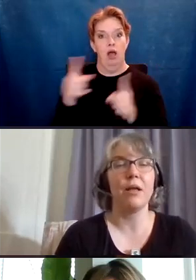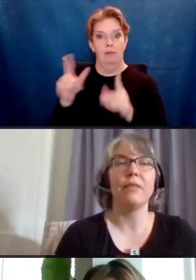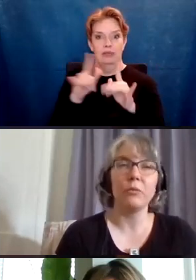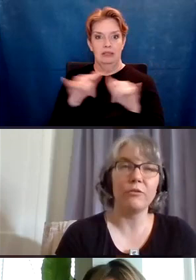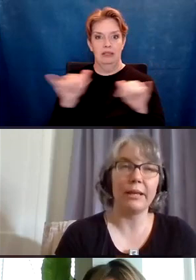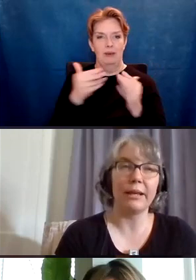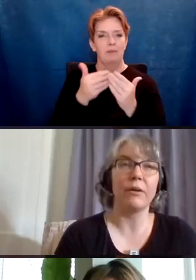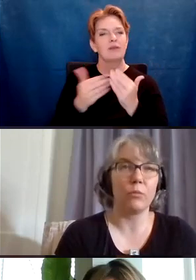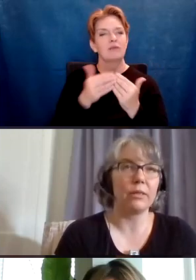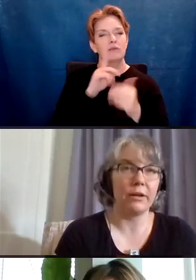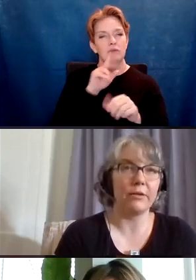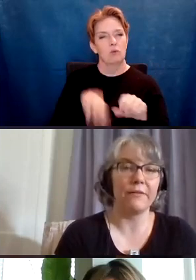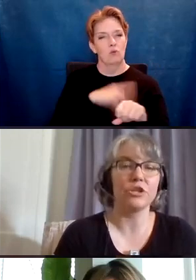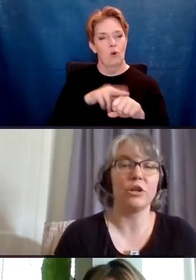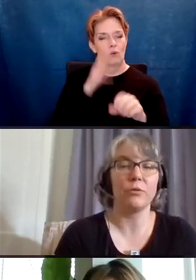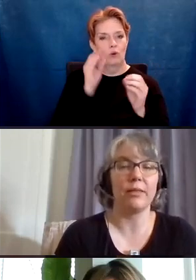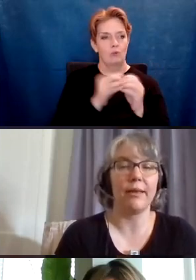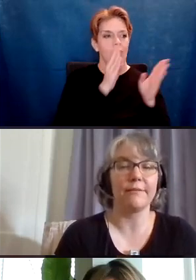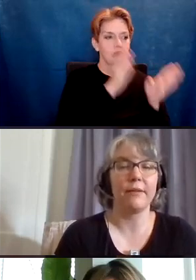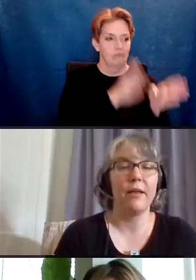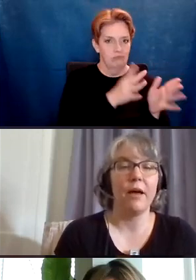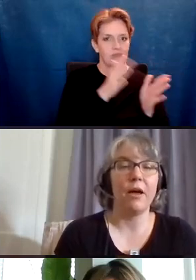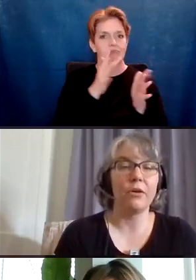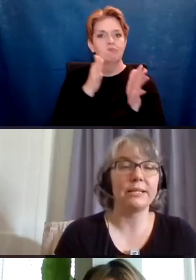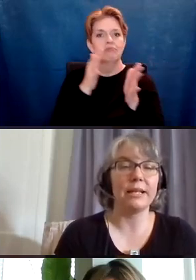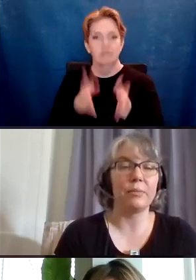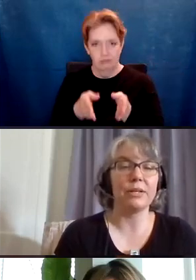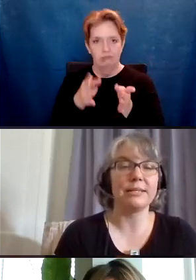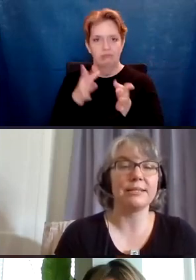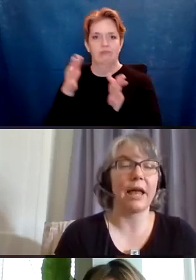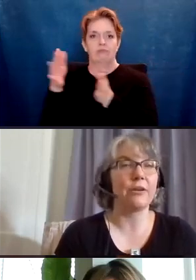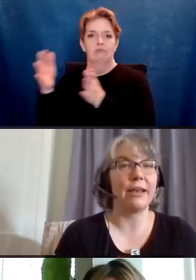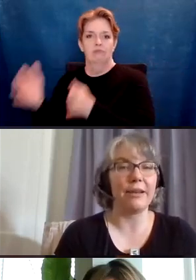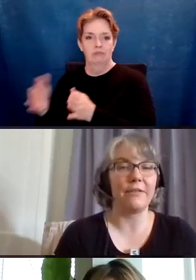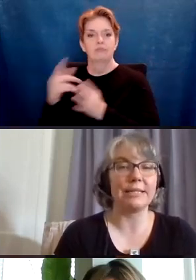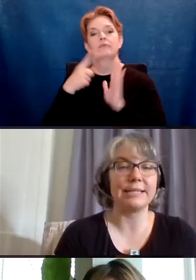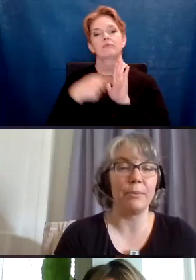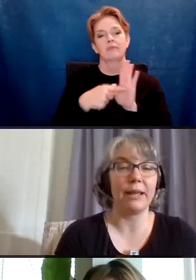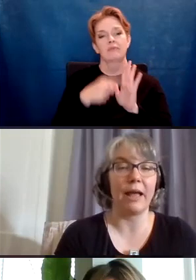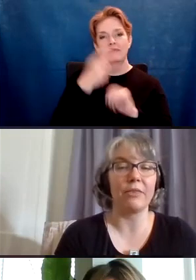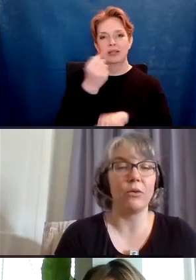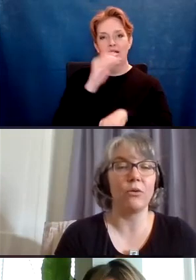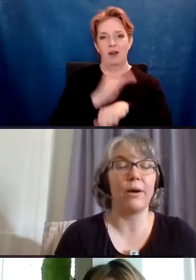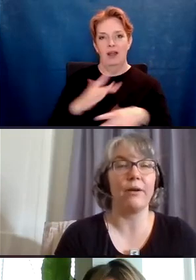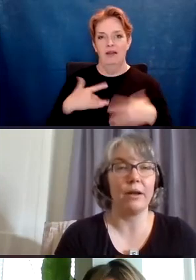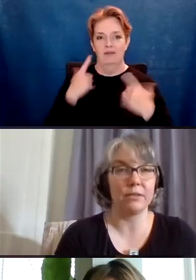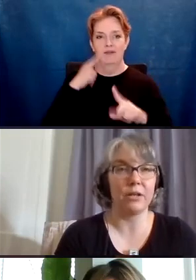time that would have played out in a more linear fashion in real life. A good example is the Saturday night events happening at the local bar in the top